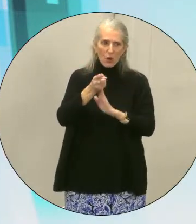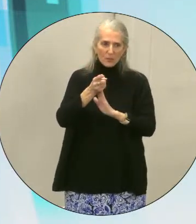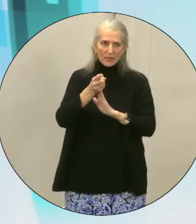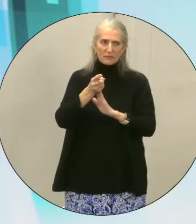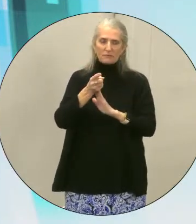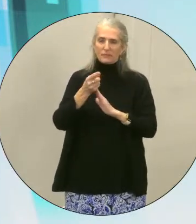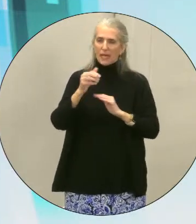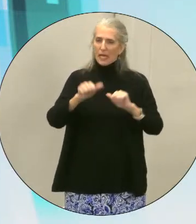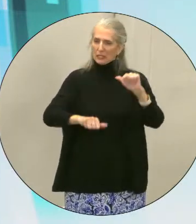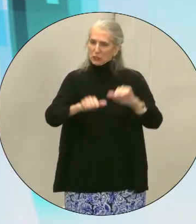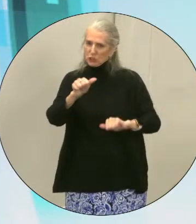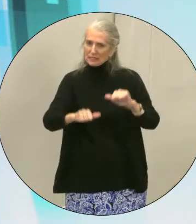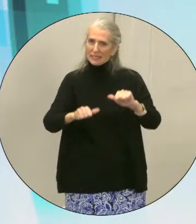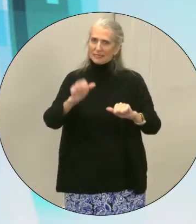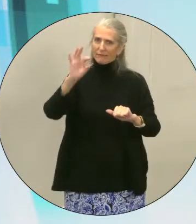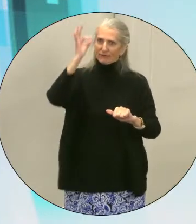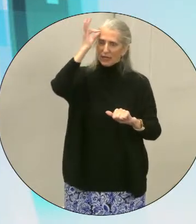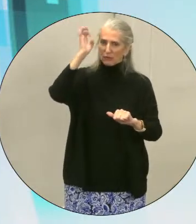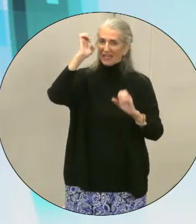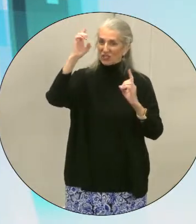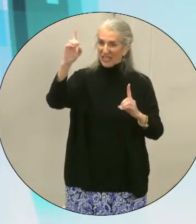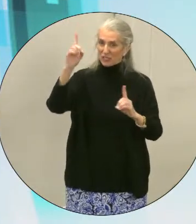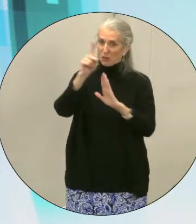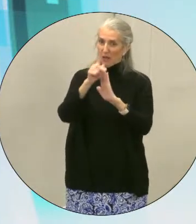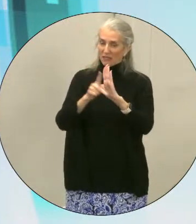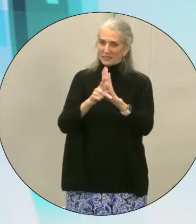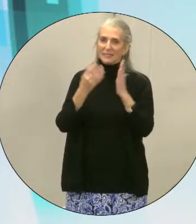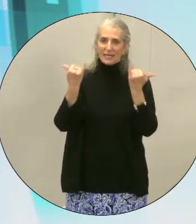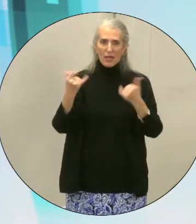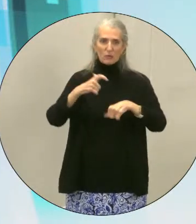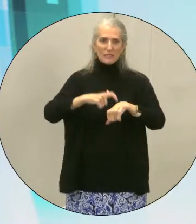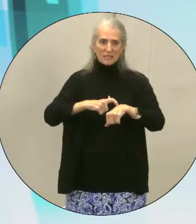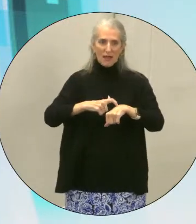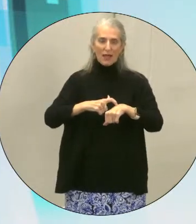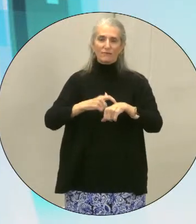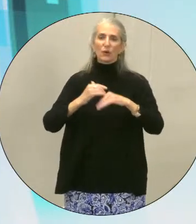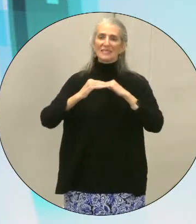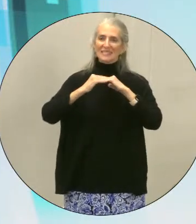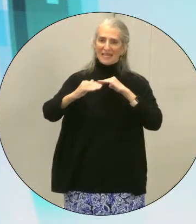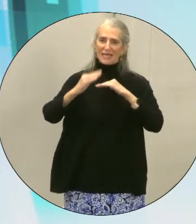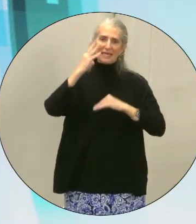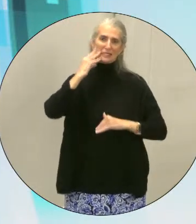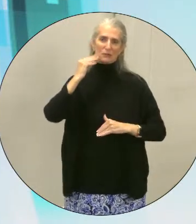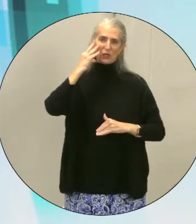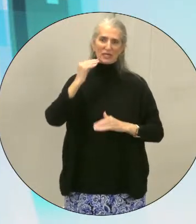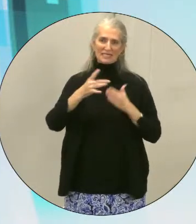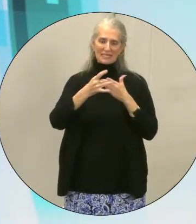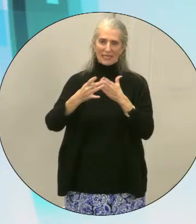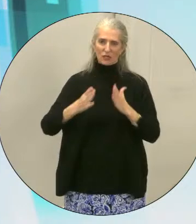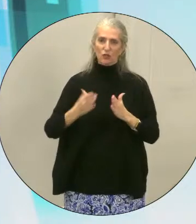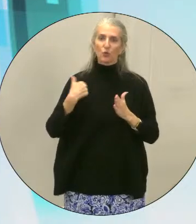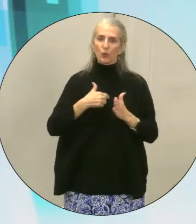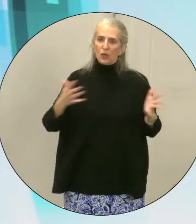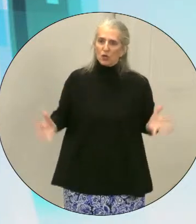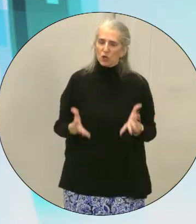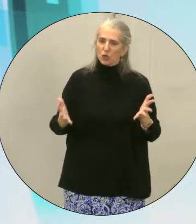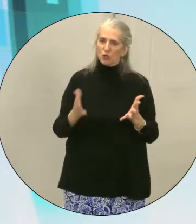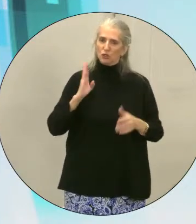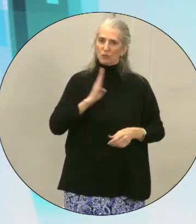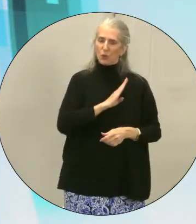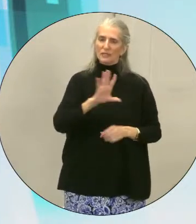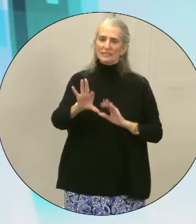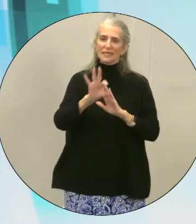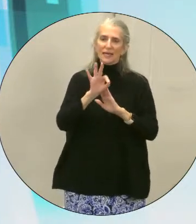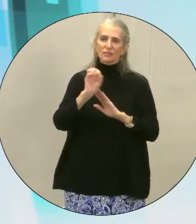in federal education policies. Now is the time for a steady, experienced leader. We urge the board to select a superintendent